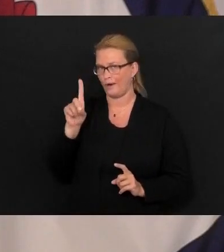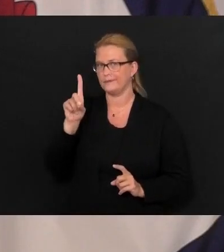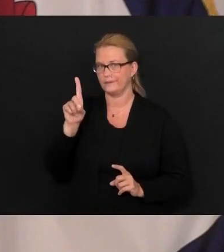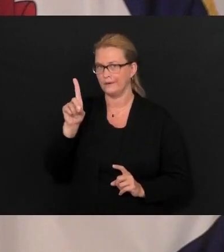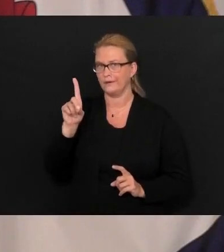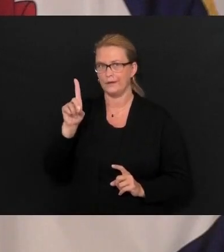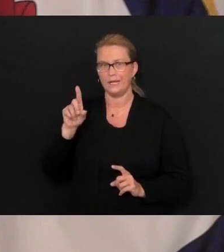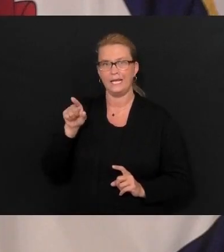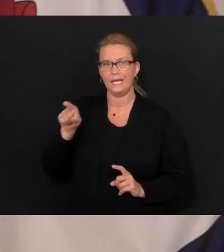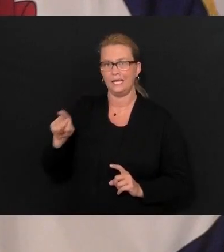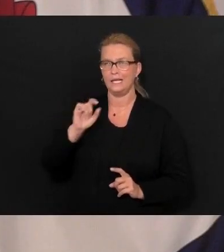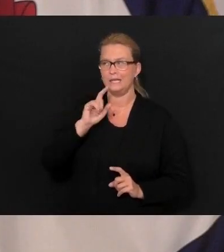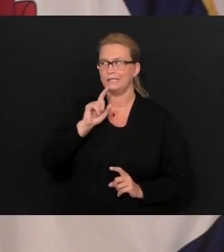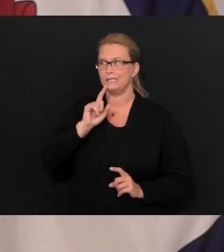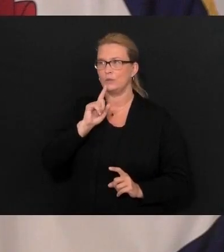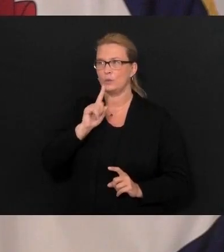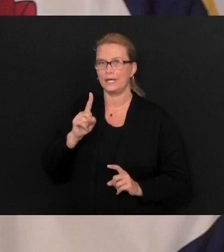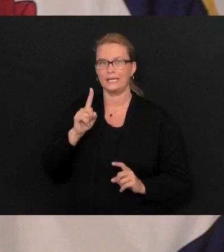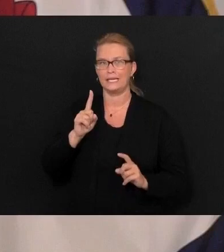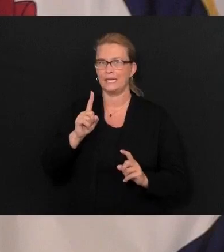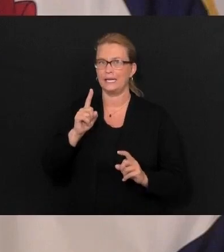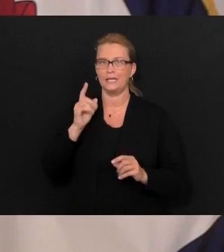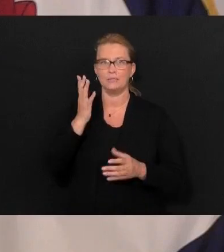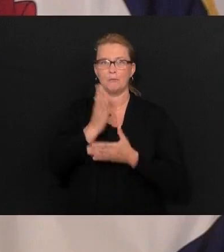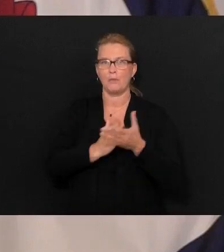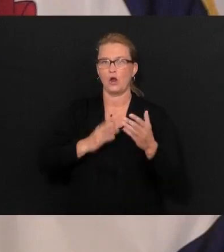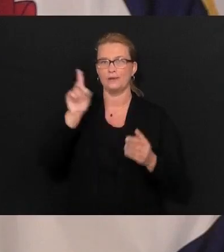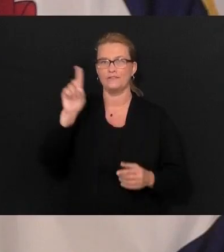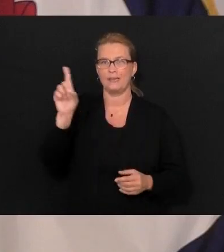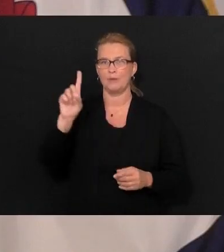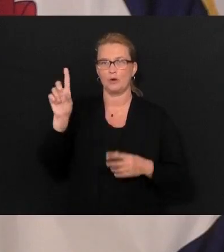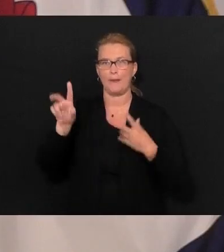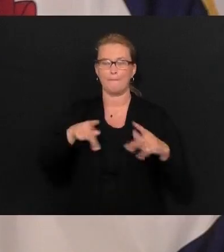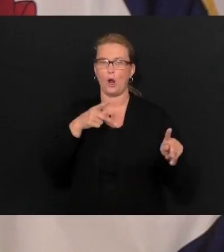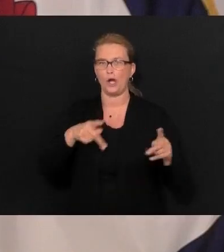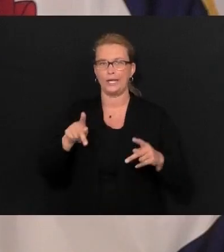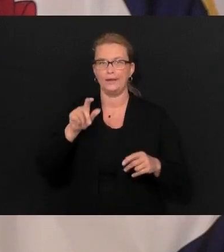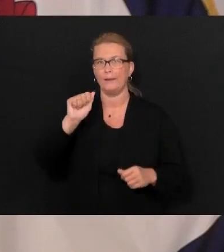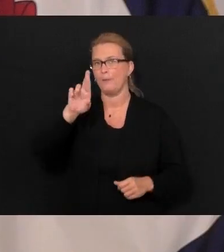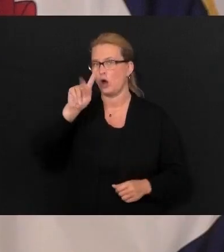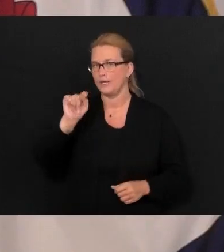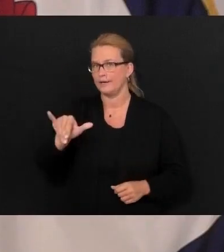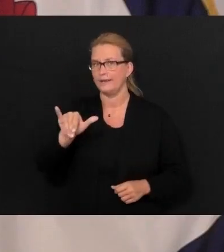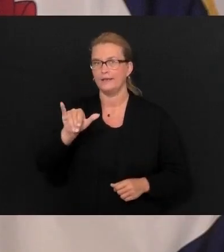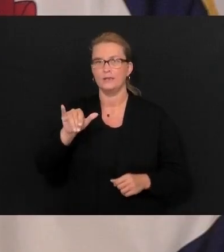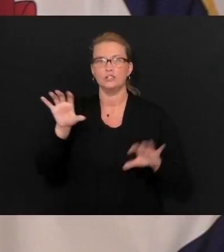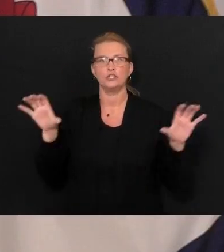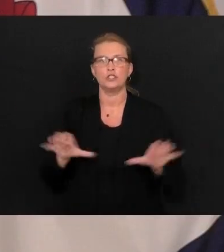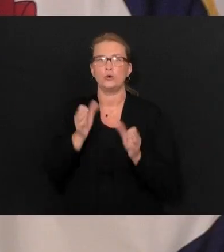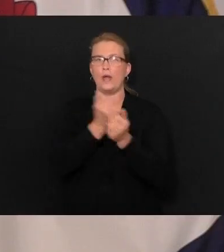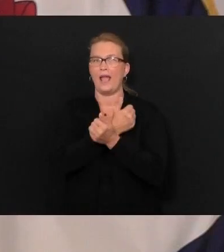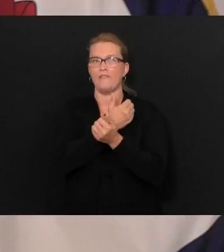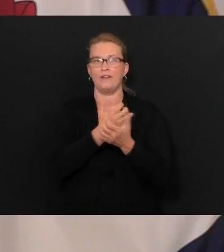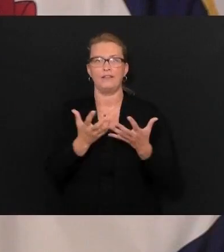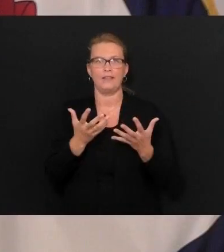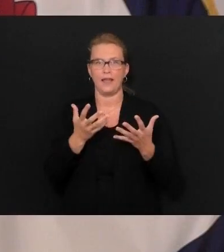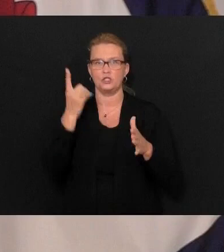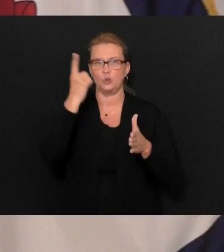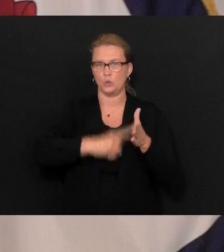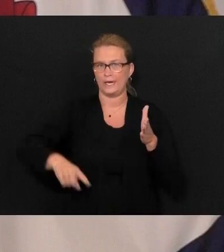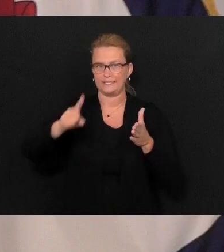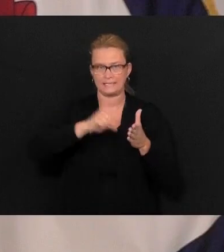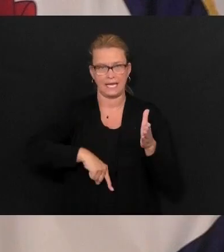an arm of the Democrat Party that's trying to do anything and everything they can to throw mud,